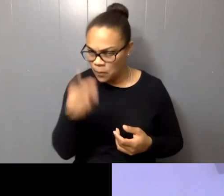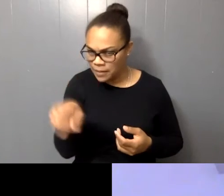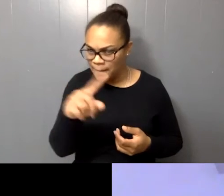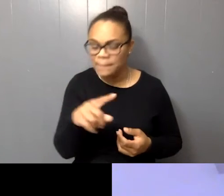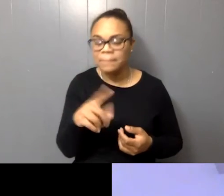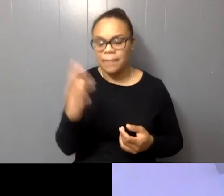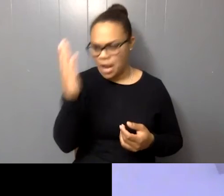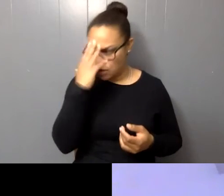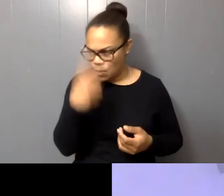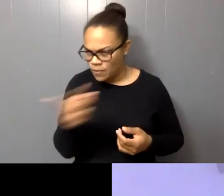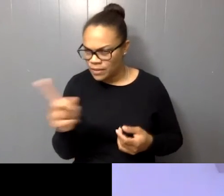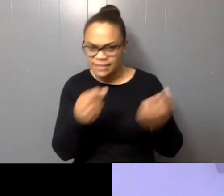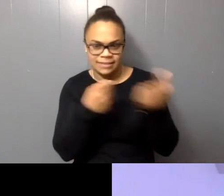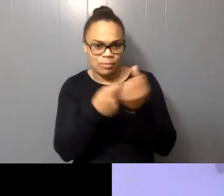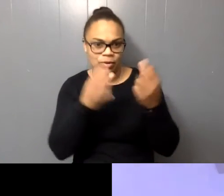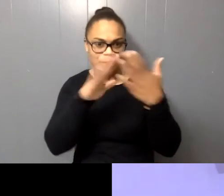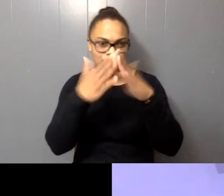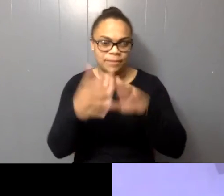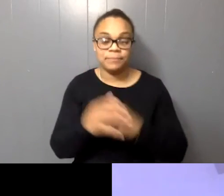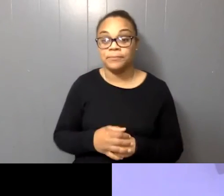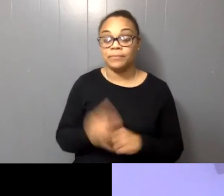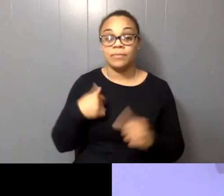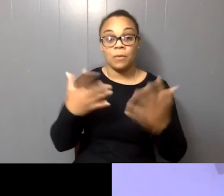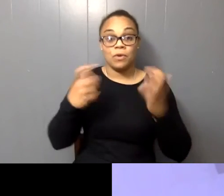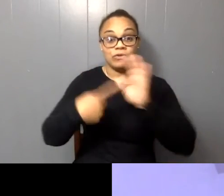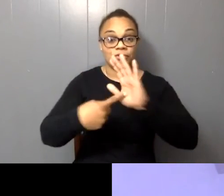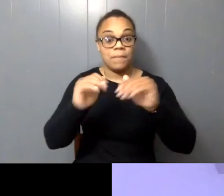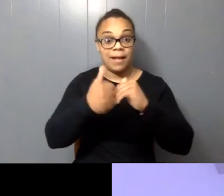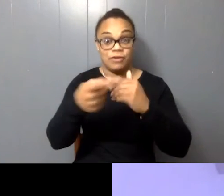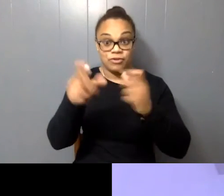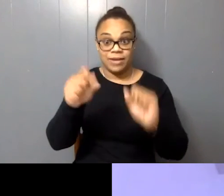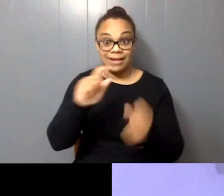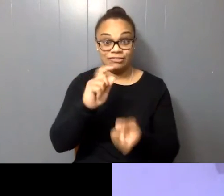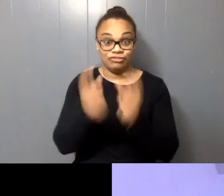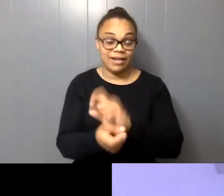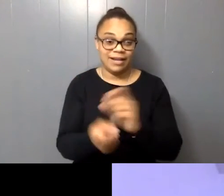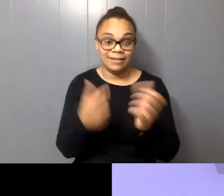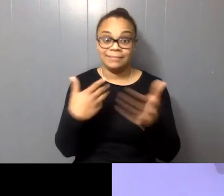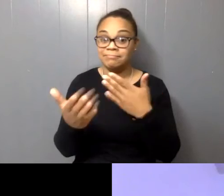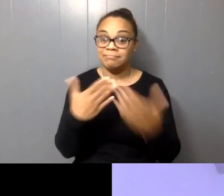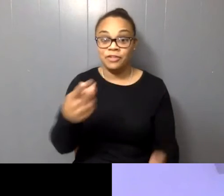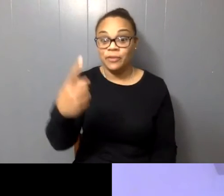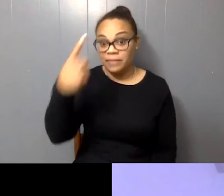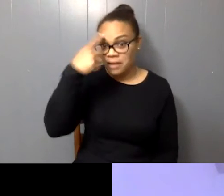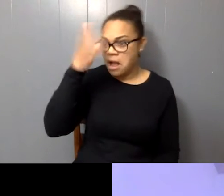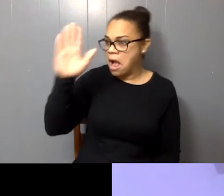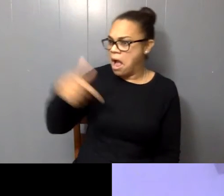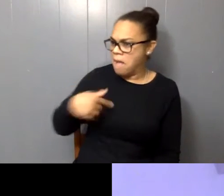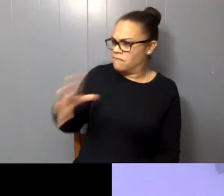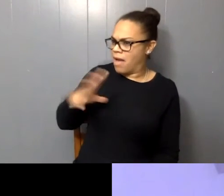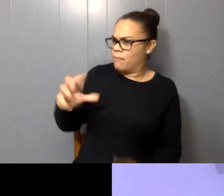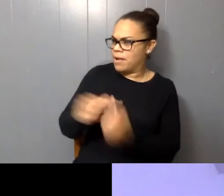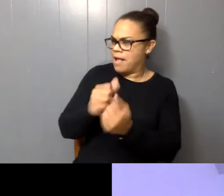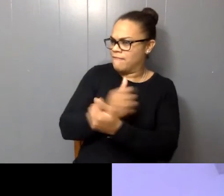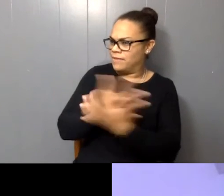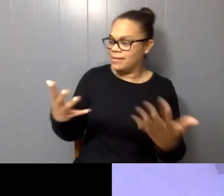just wanted to show exactly how you can change, even though you think that you're perfectly fine with everything, because it actually happened